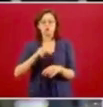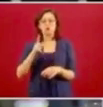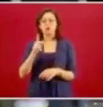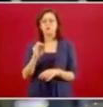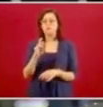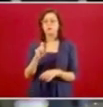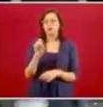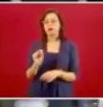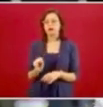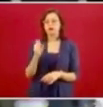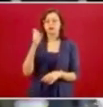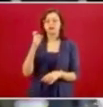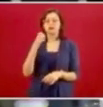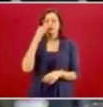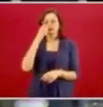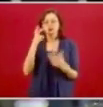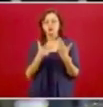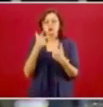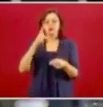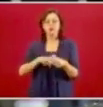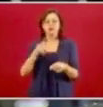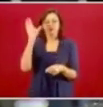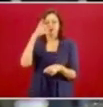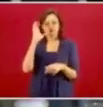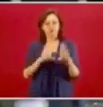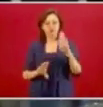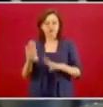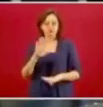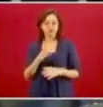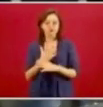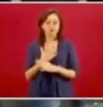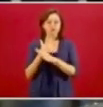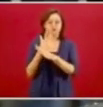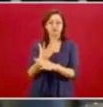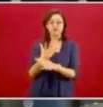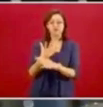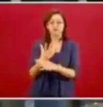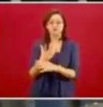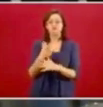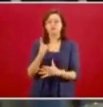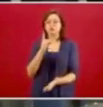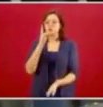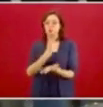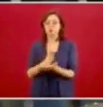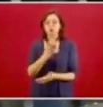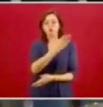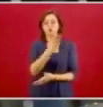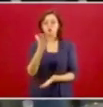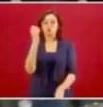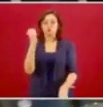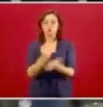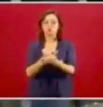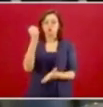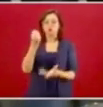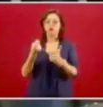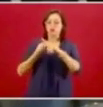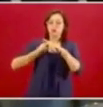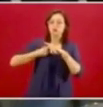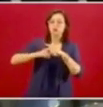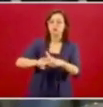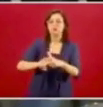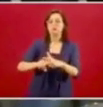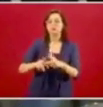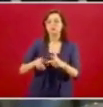Institute. You said that the government is not discarding a protocol of such nature for dealing with this epidemic, but